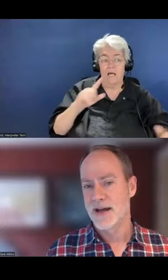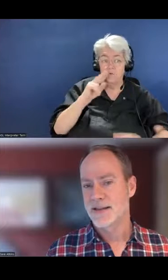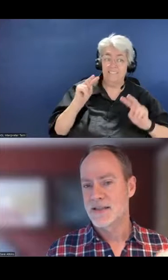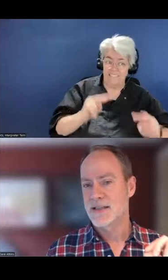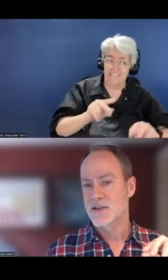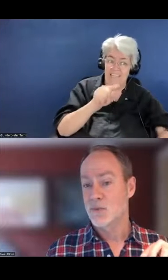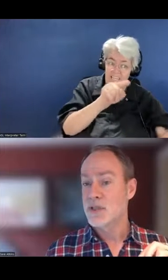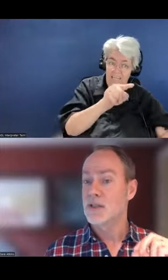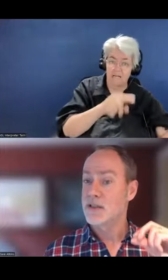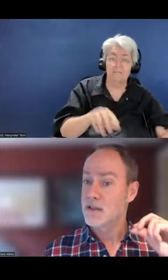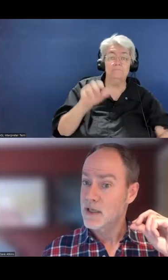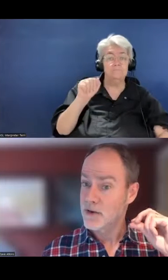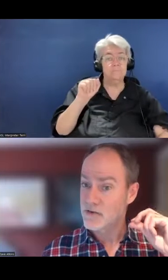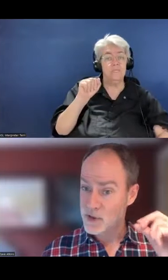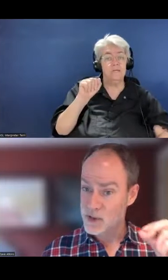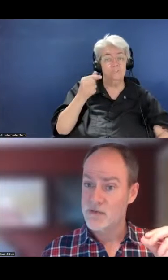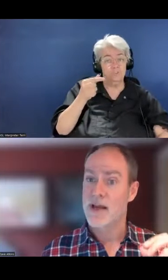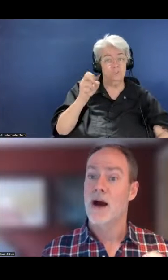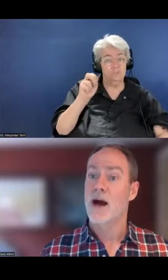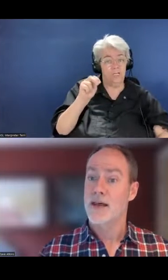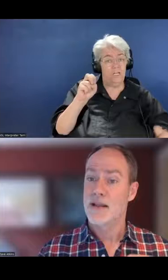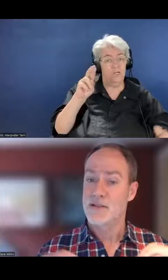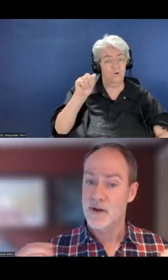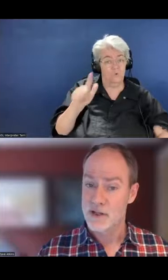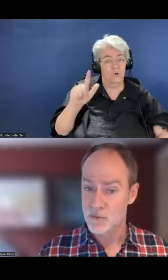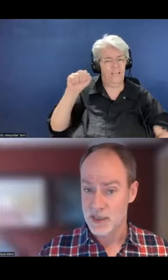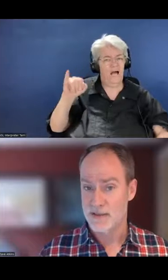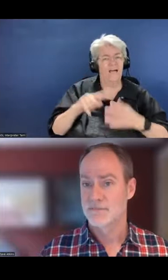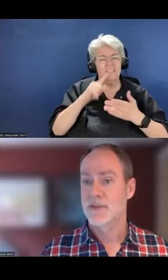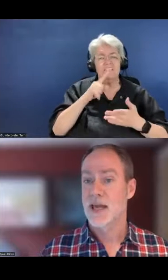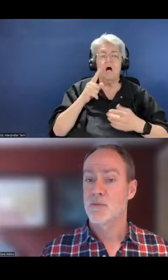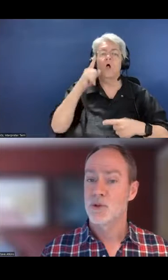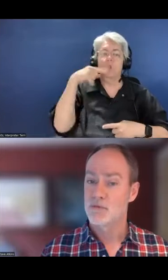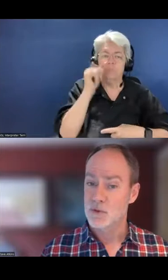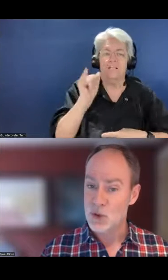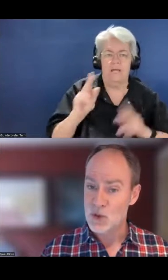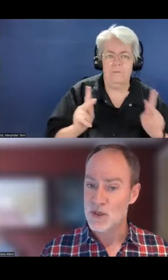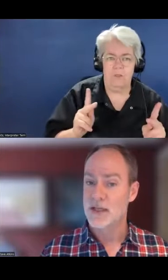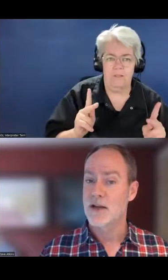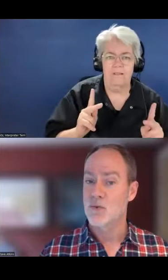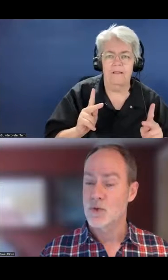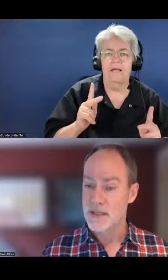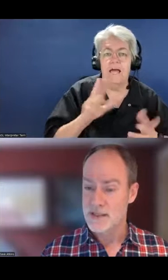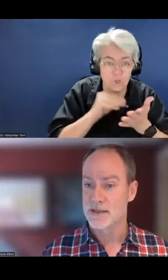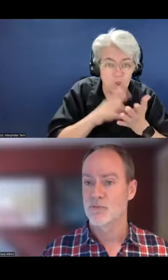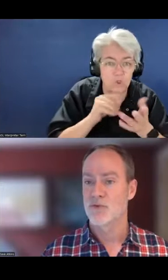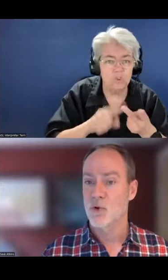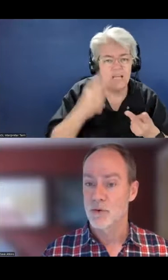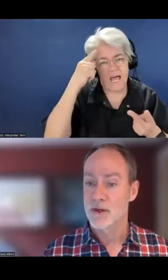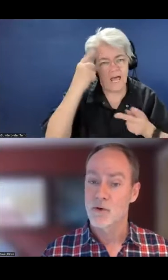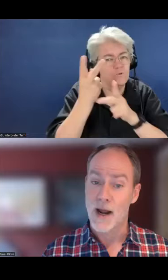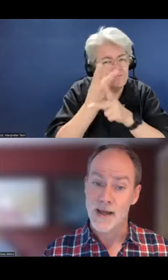here that this is really the kind of version of AI that is very human-like, capable of learning and reasoning